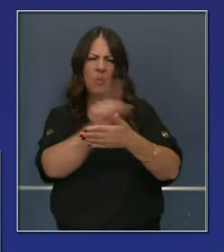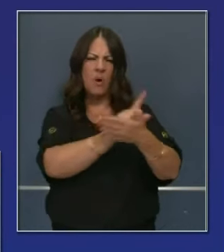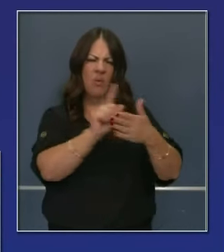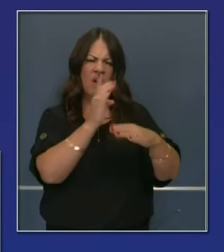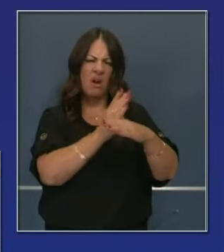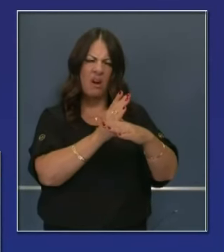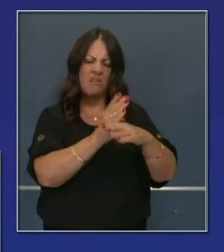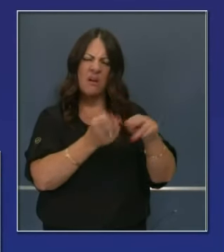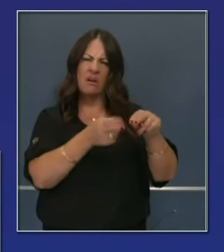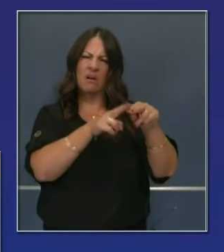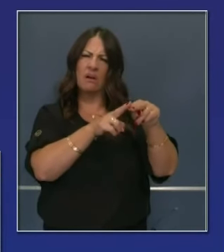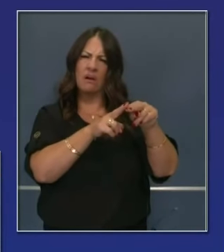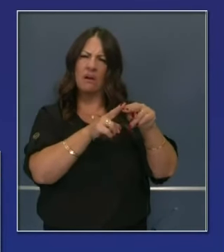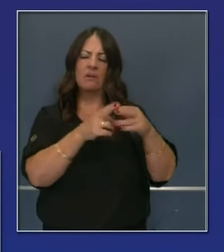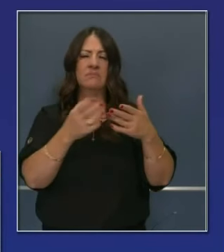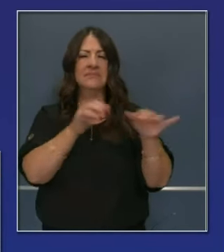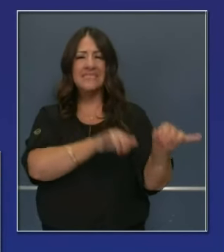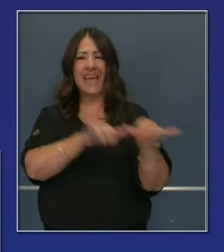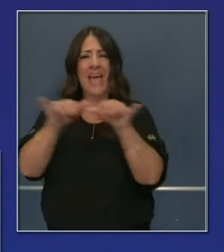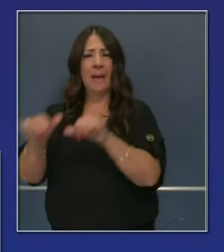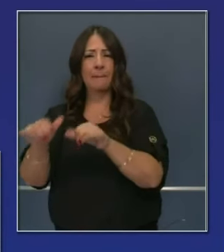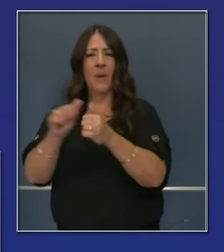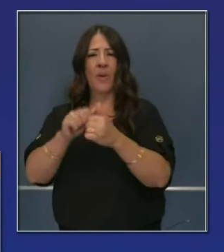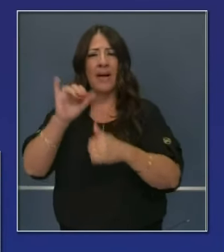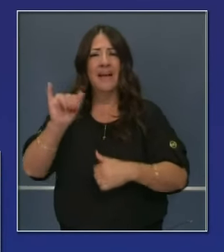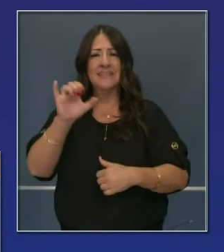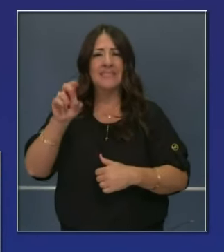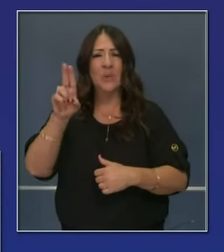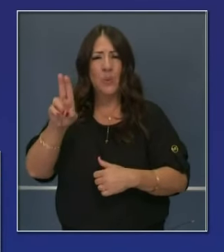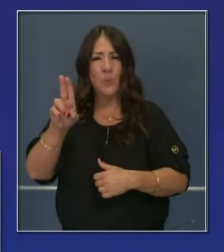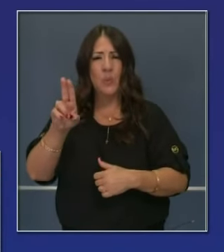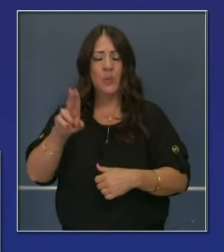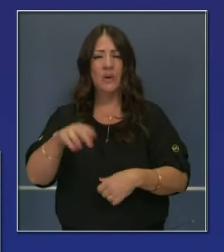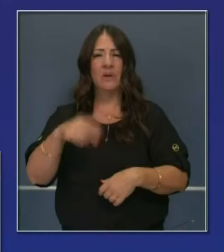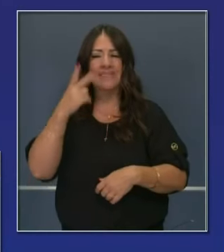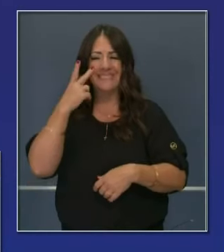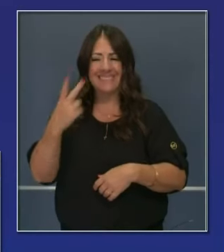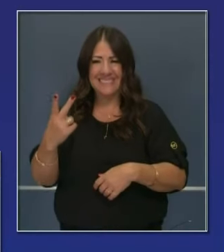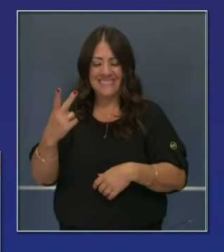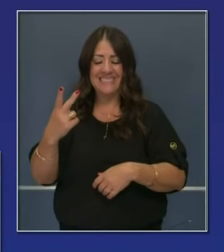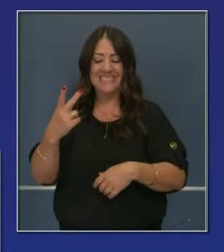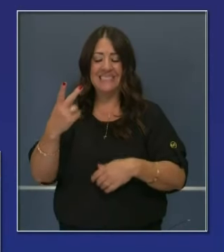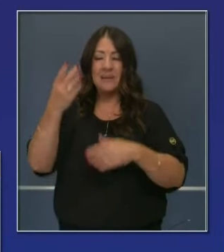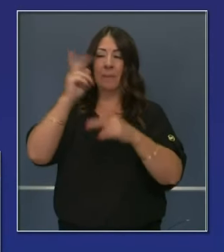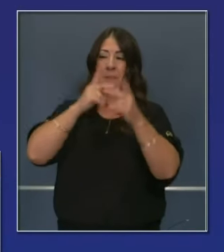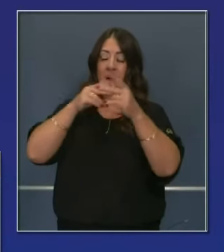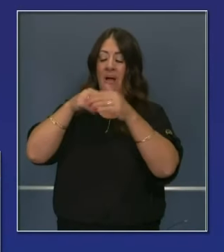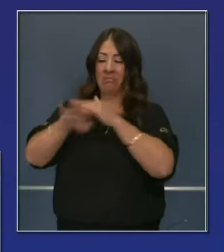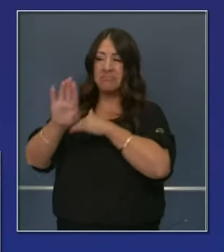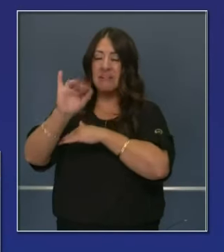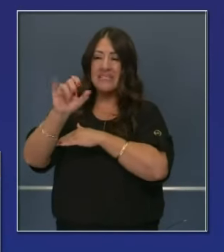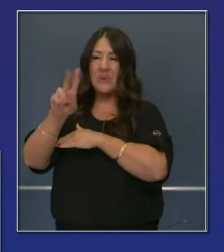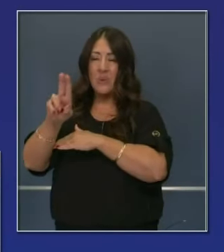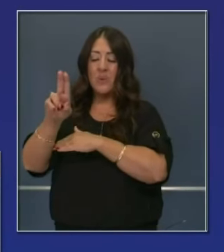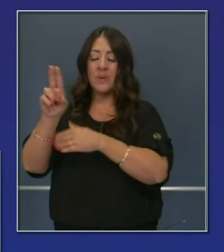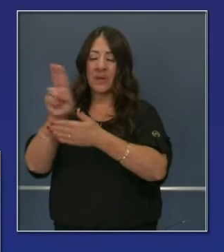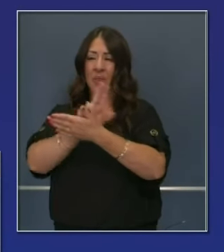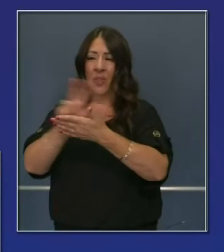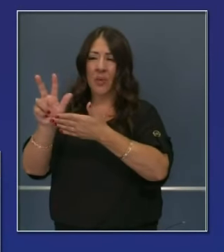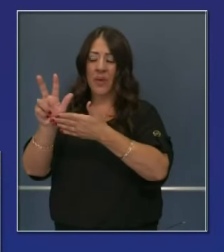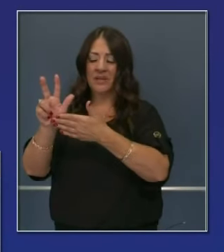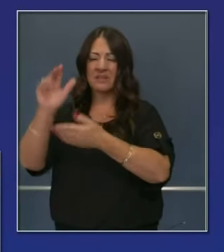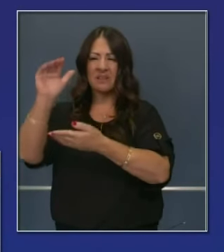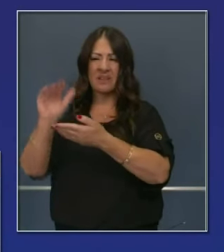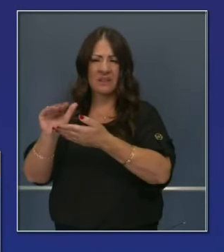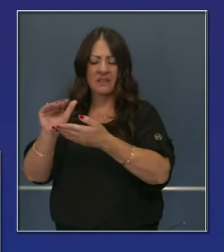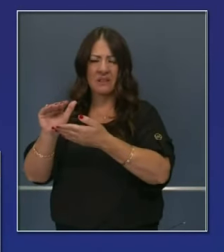same would be true of ICU admissions. Here's a 3% decrease in ICU admissions over a 14-day period. If I put